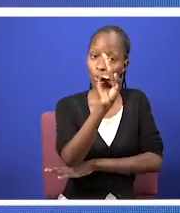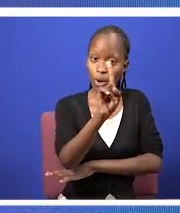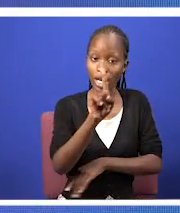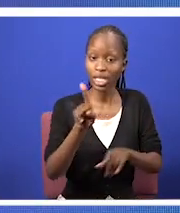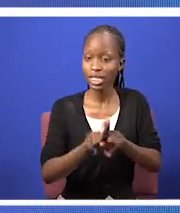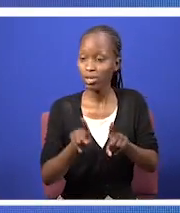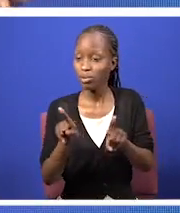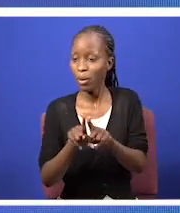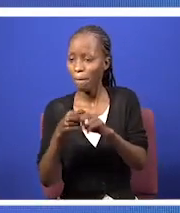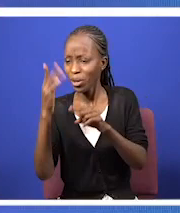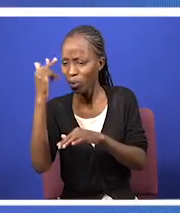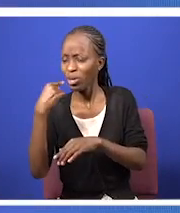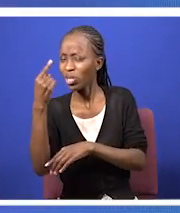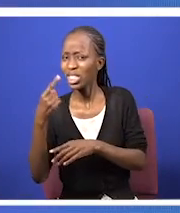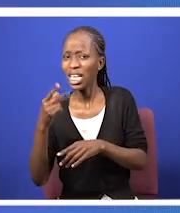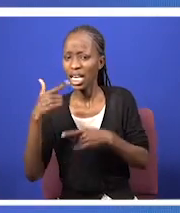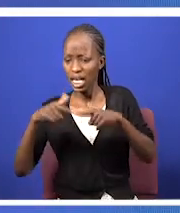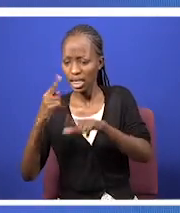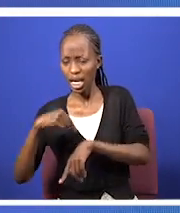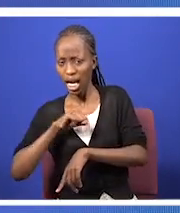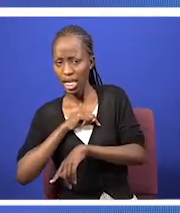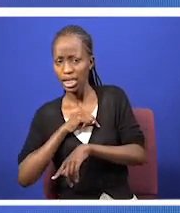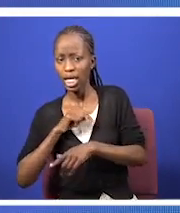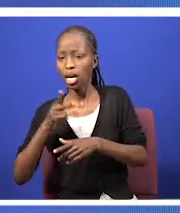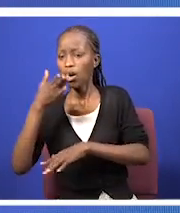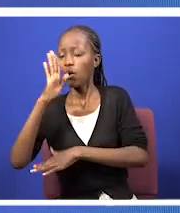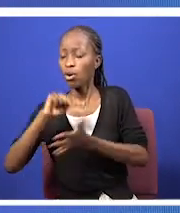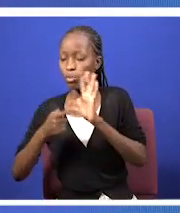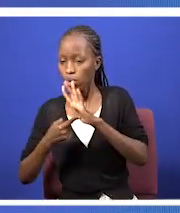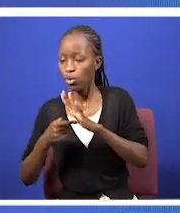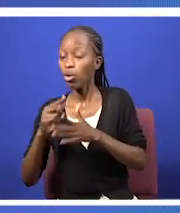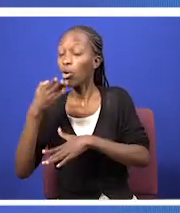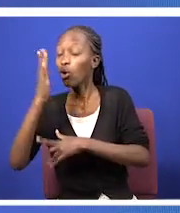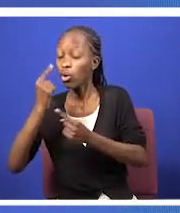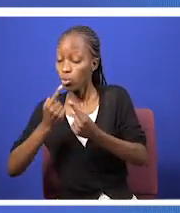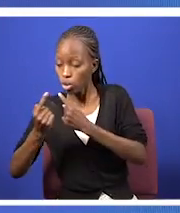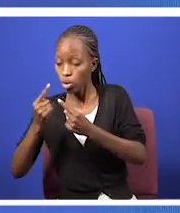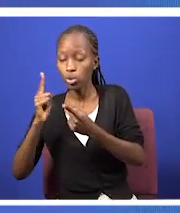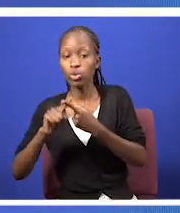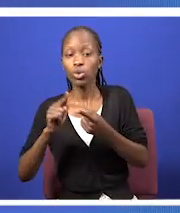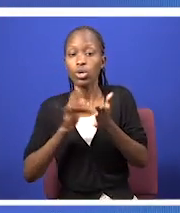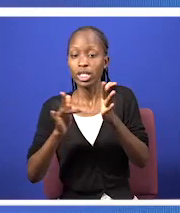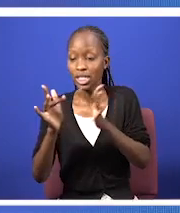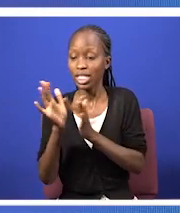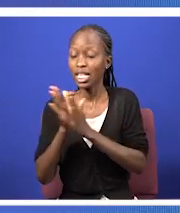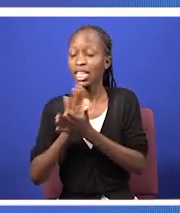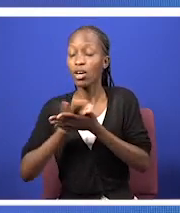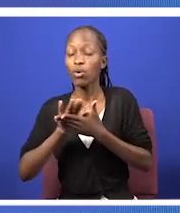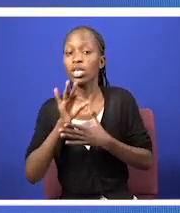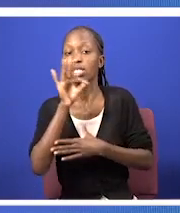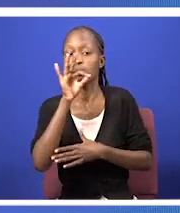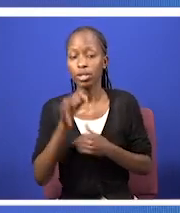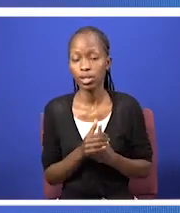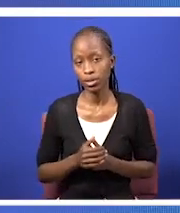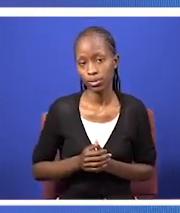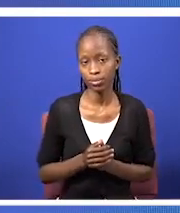were with him. And I'm sure it was the Son and the Holy Spirit who were part of that conversation. Let us create man or make man in our image and